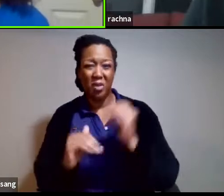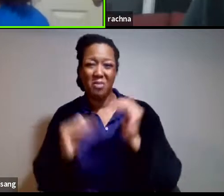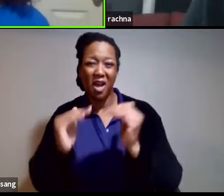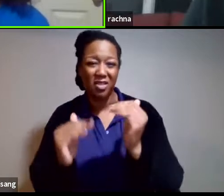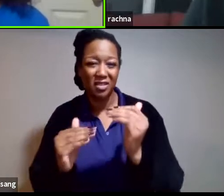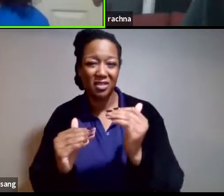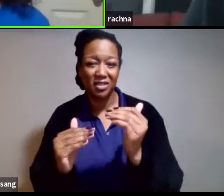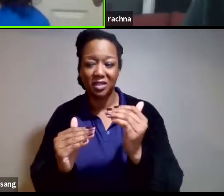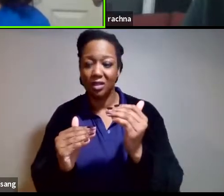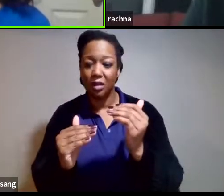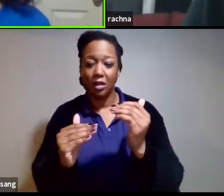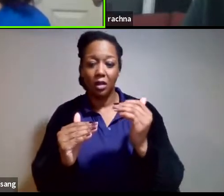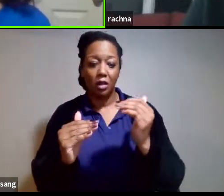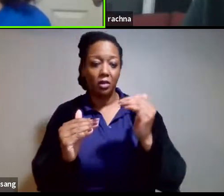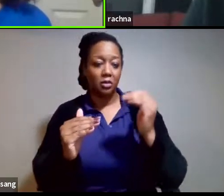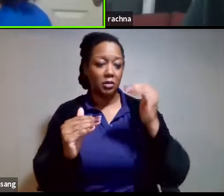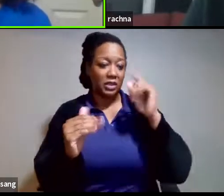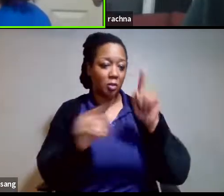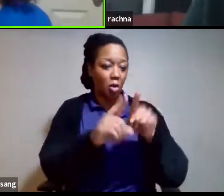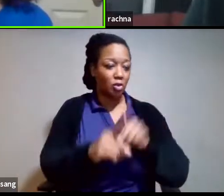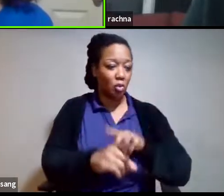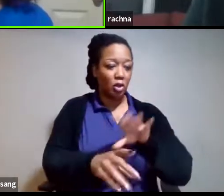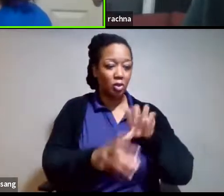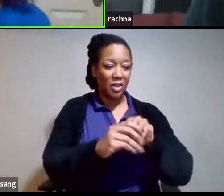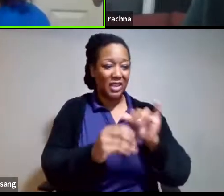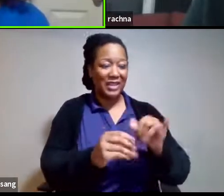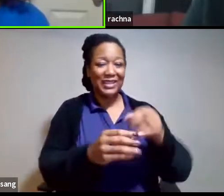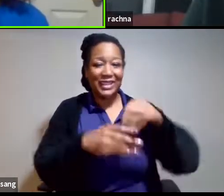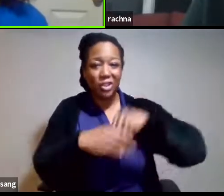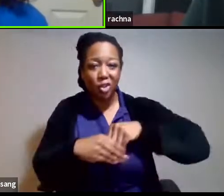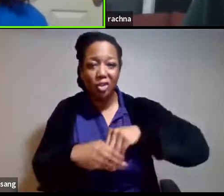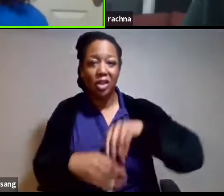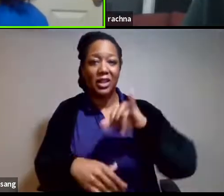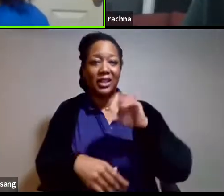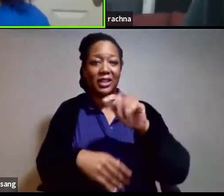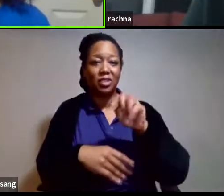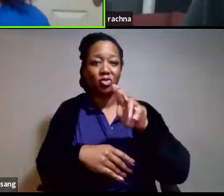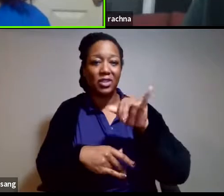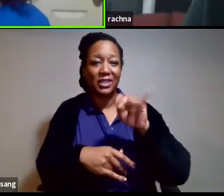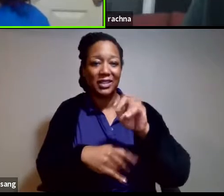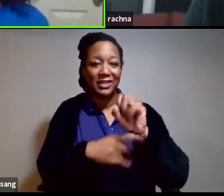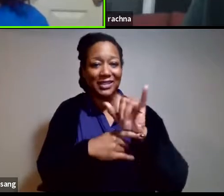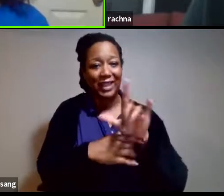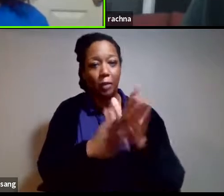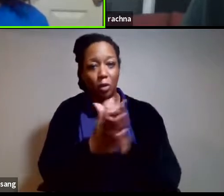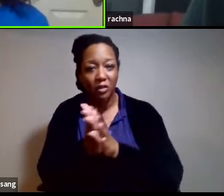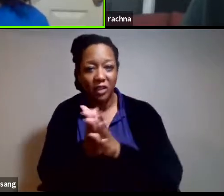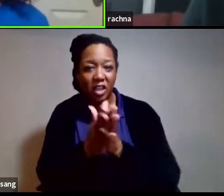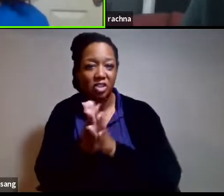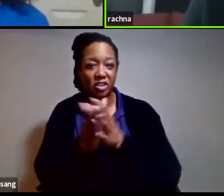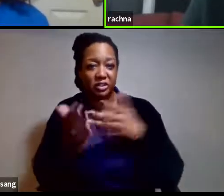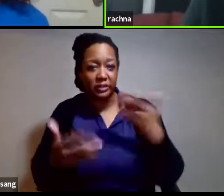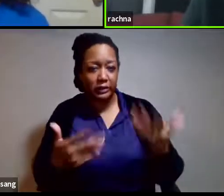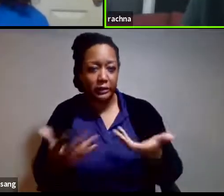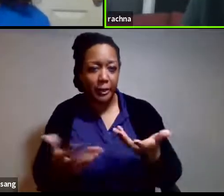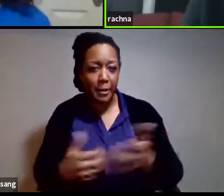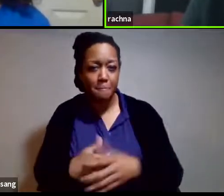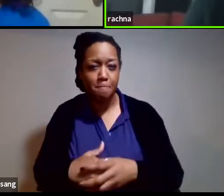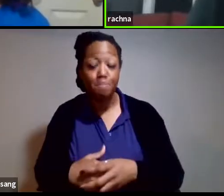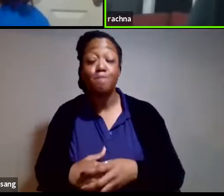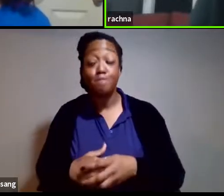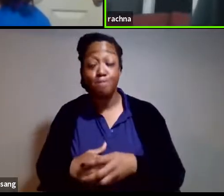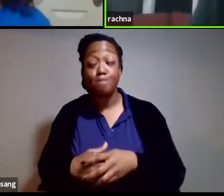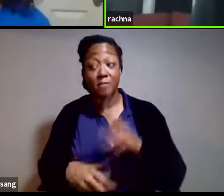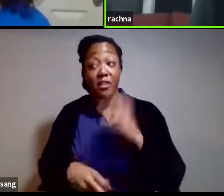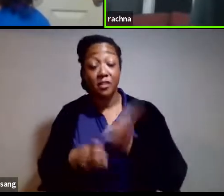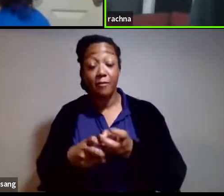out with the whole internal, intrinsic motivation piece? Yeah. I mean, that's tough.